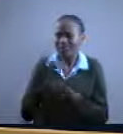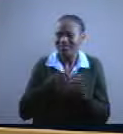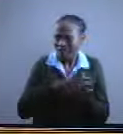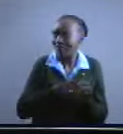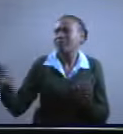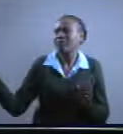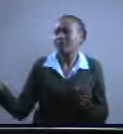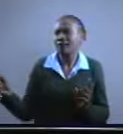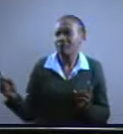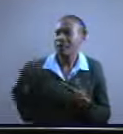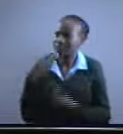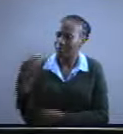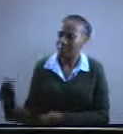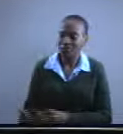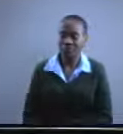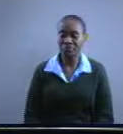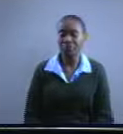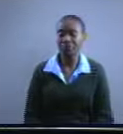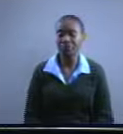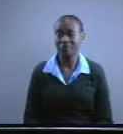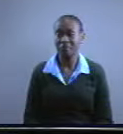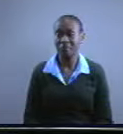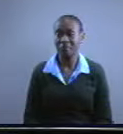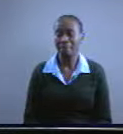Honorable. Order, order.